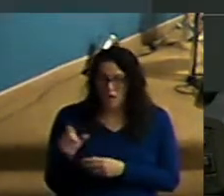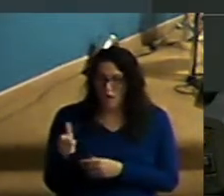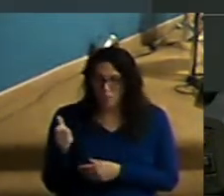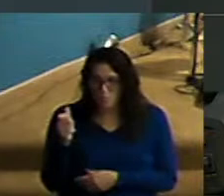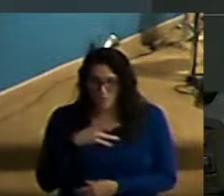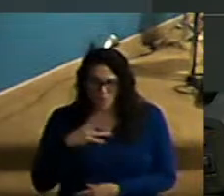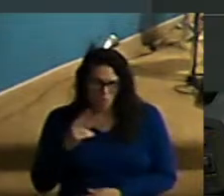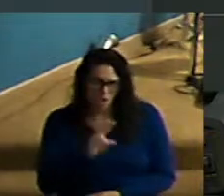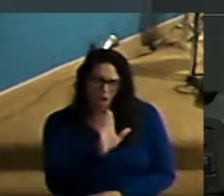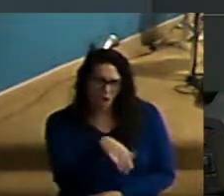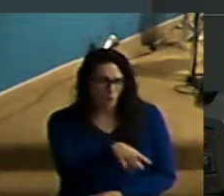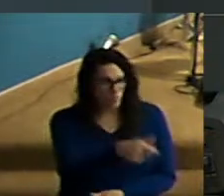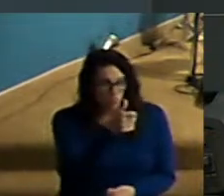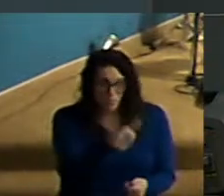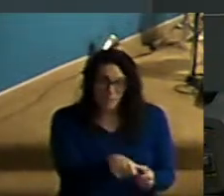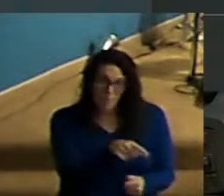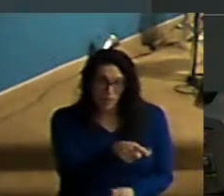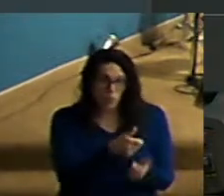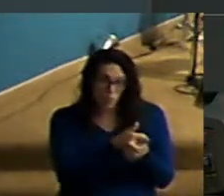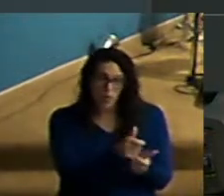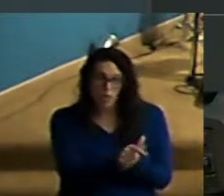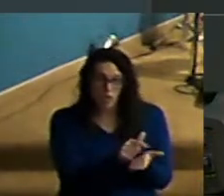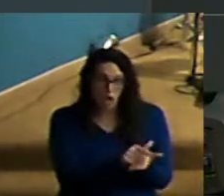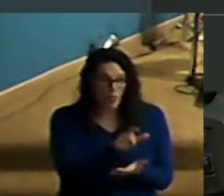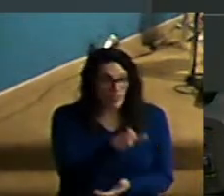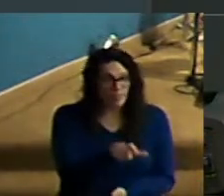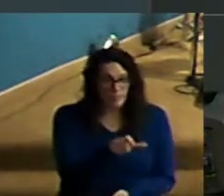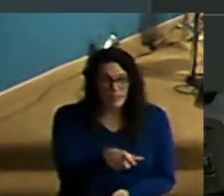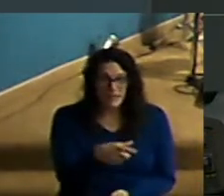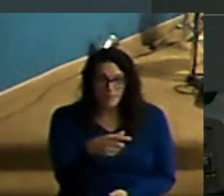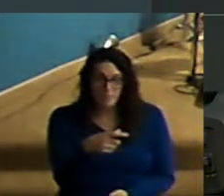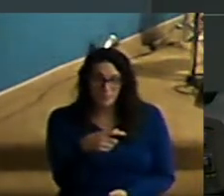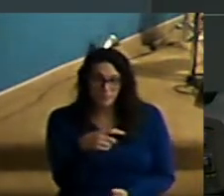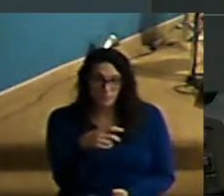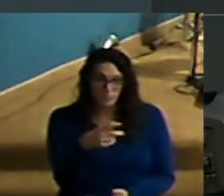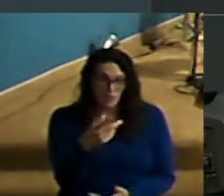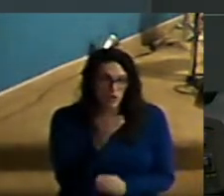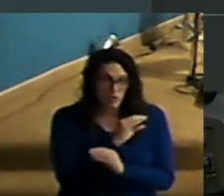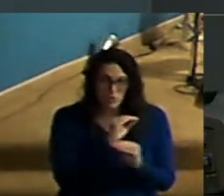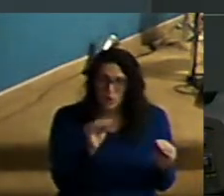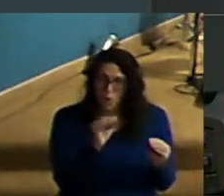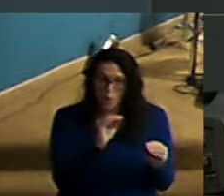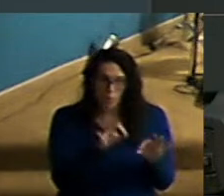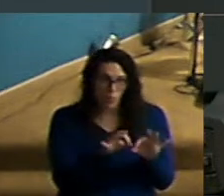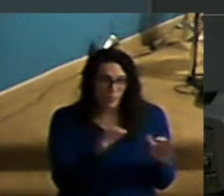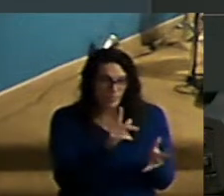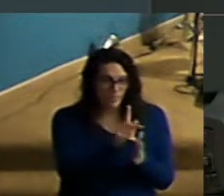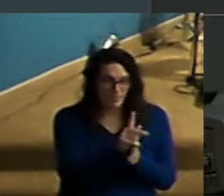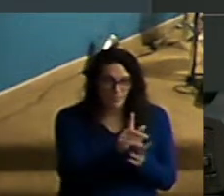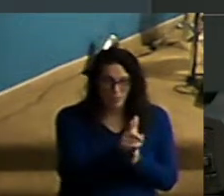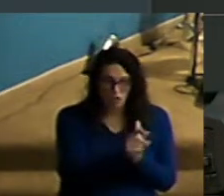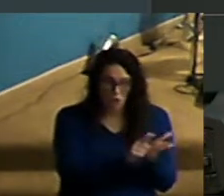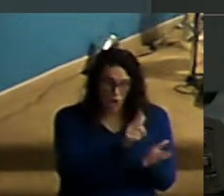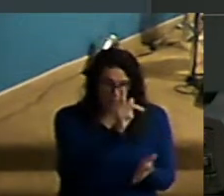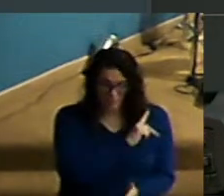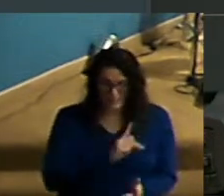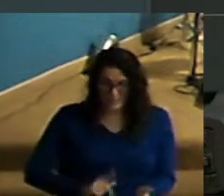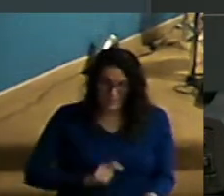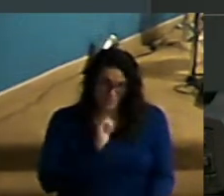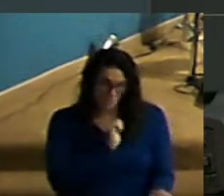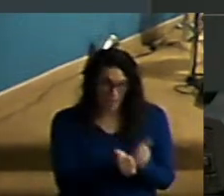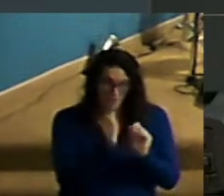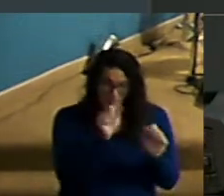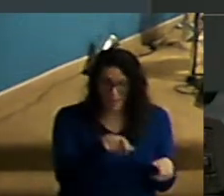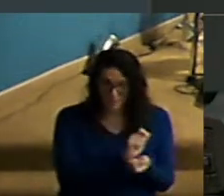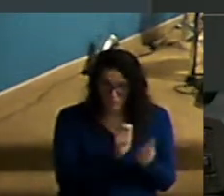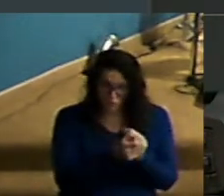said, hey, remember, your majesty, that according to the law of the Medes and the Persians, no decree or edict that the king issues can be changed. What are you